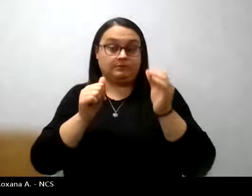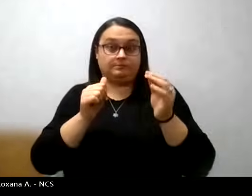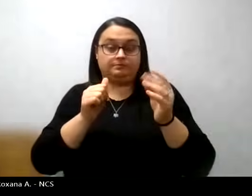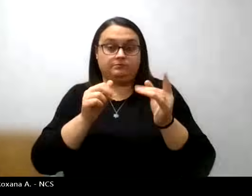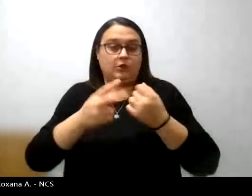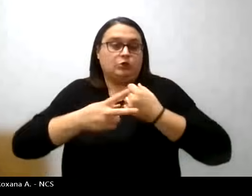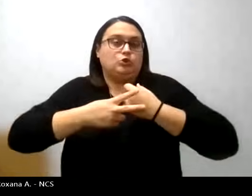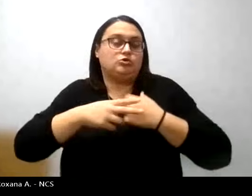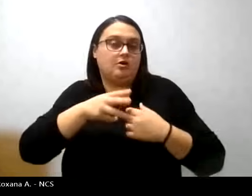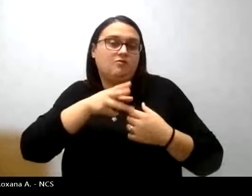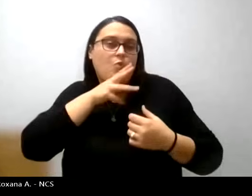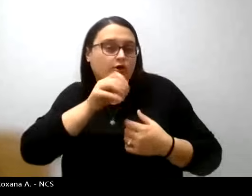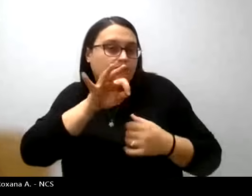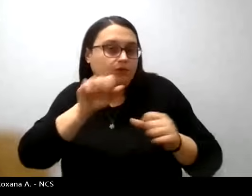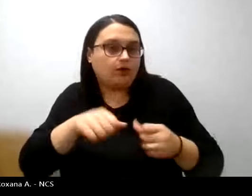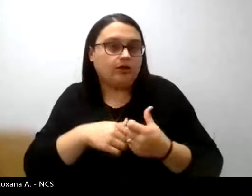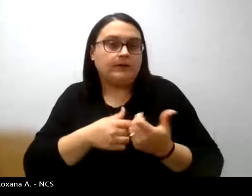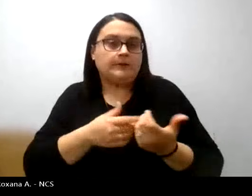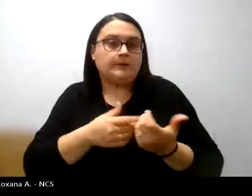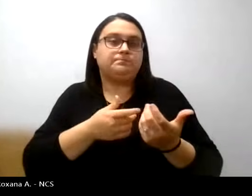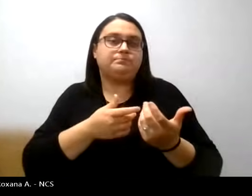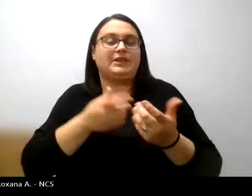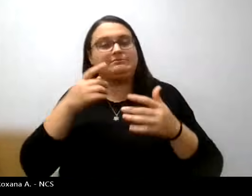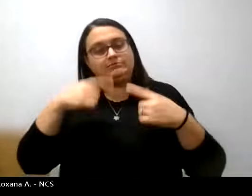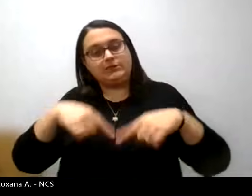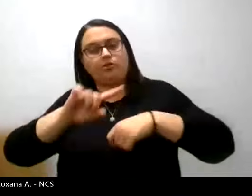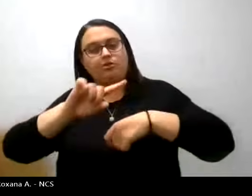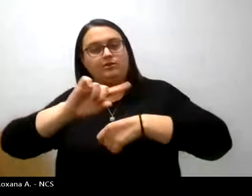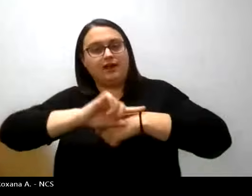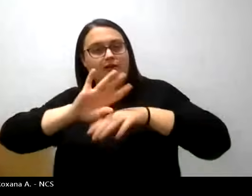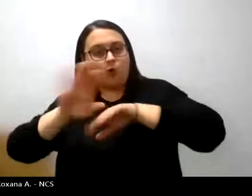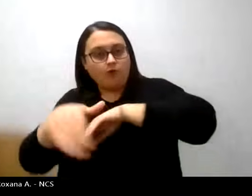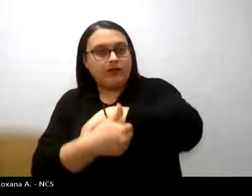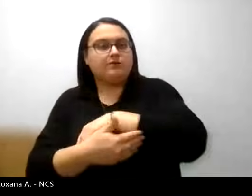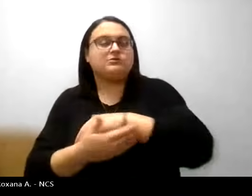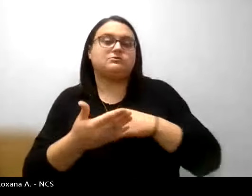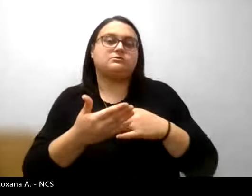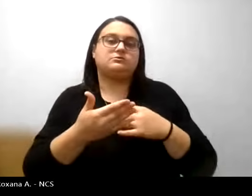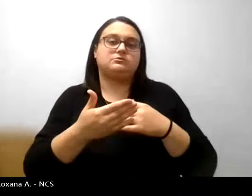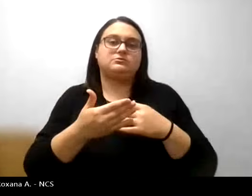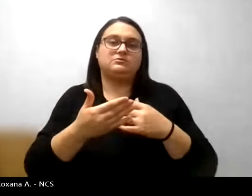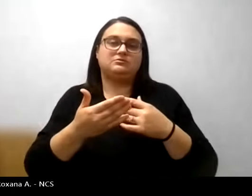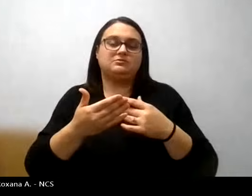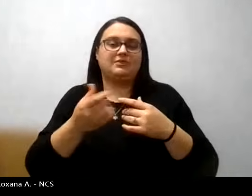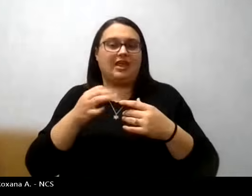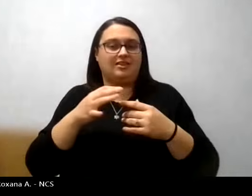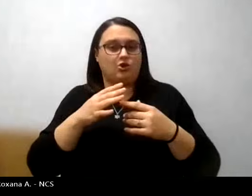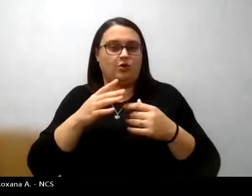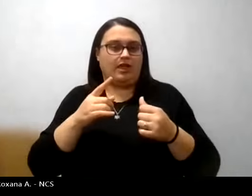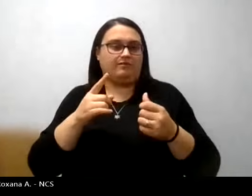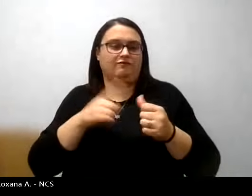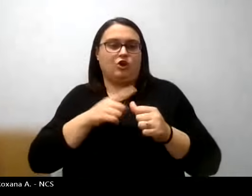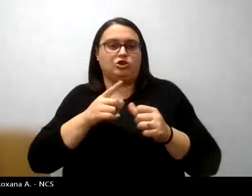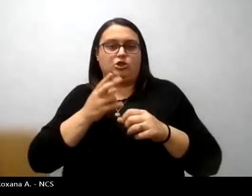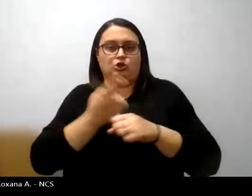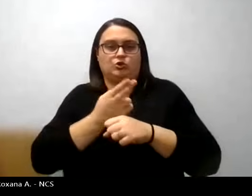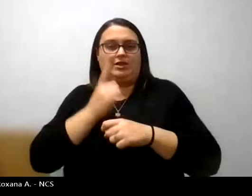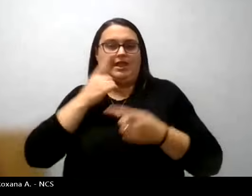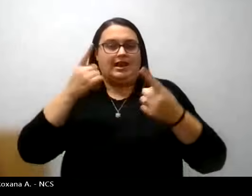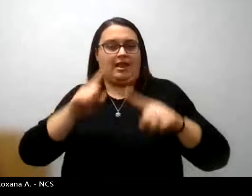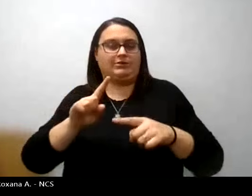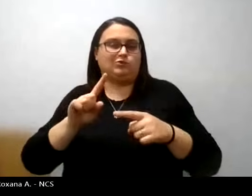conserve to some degree as we go through the day, and especially when we get over the bump of utilization that'll happen this